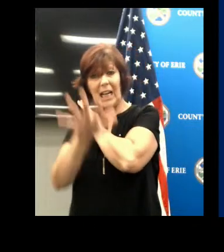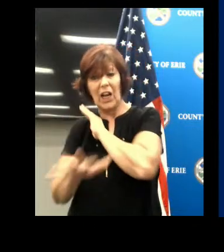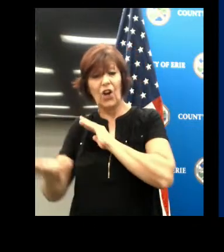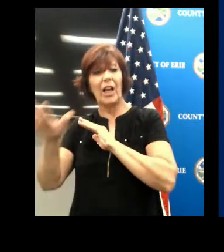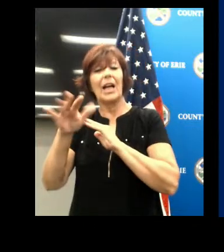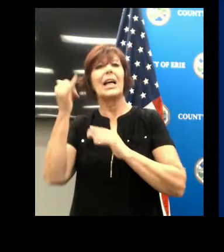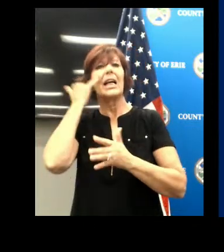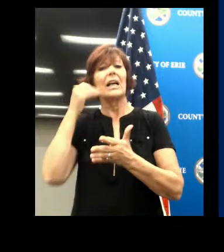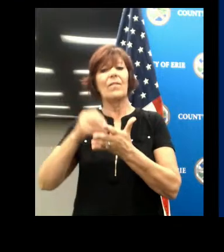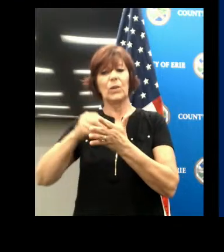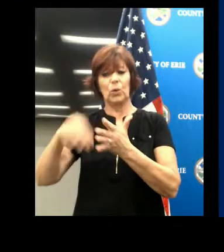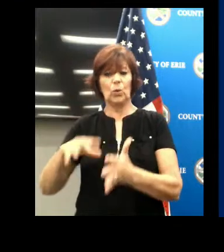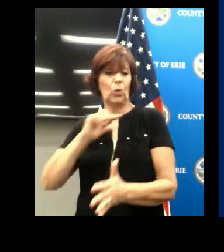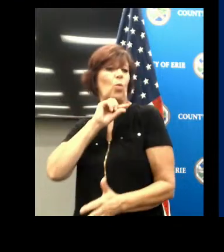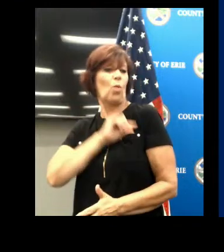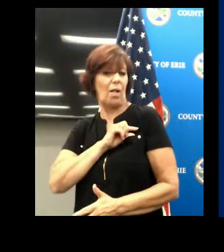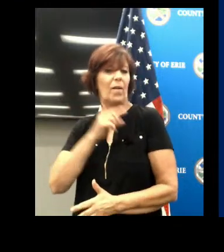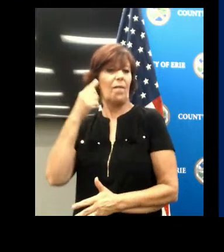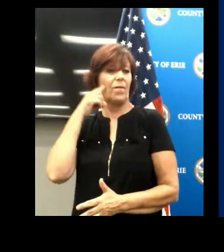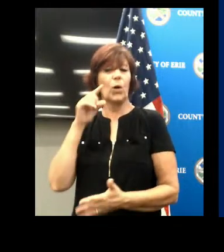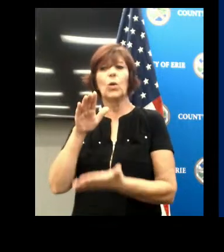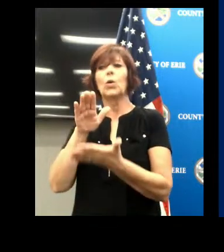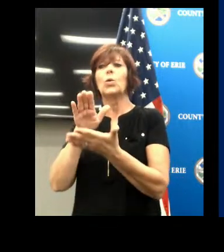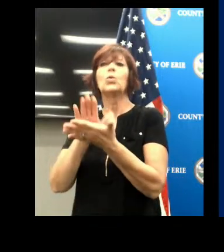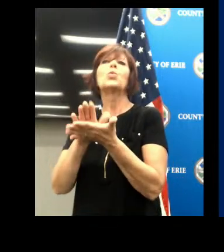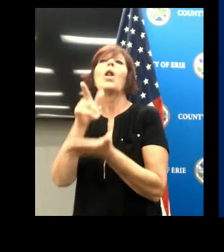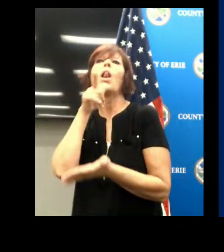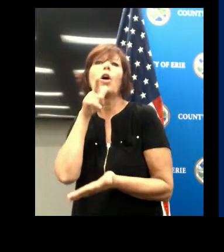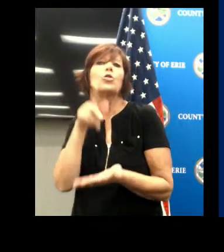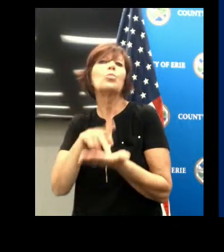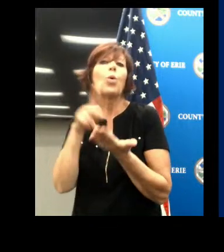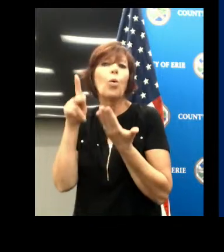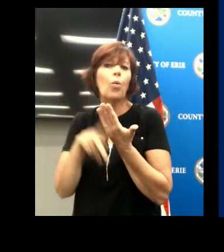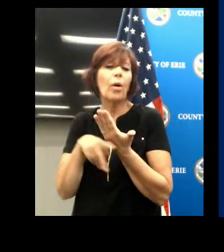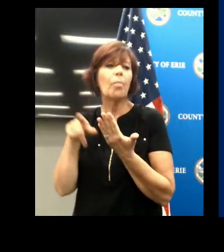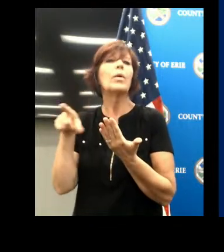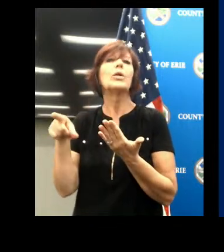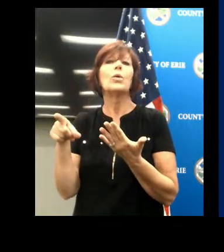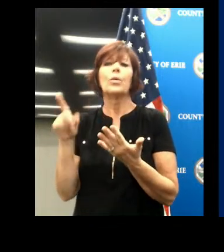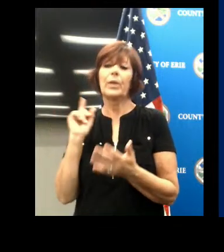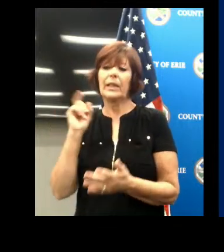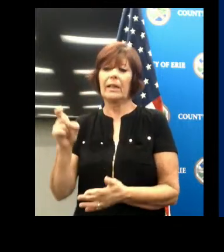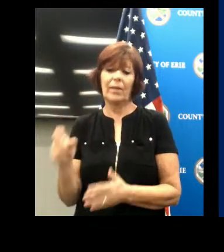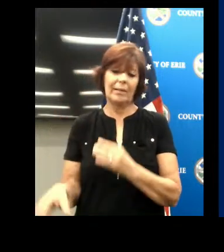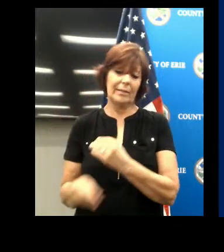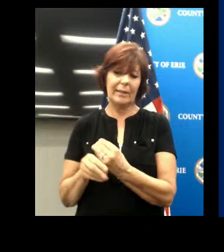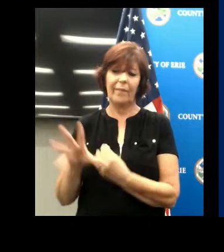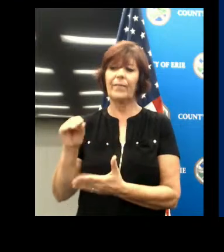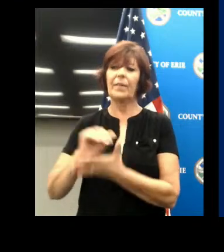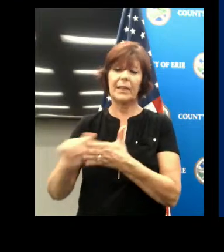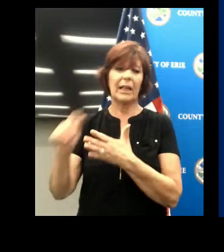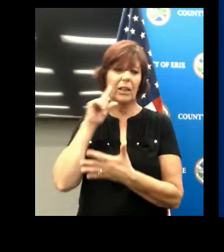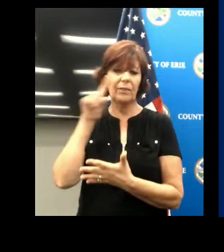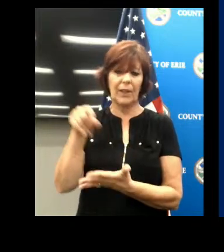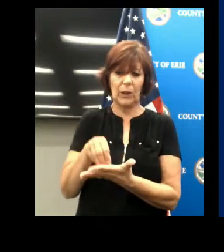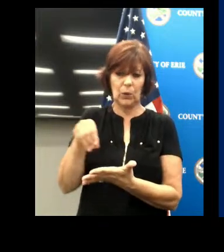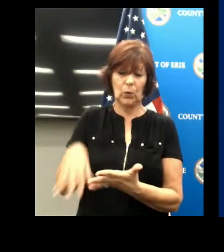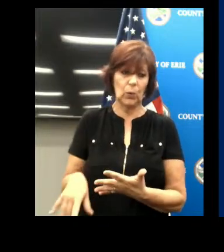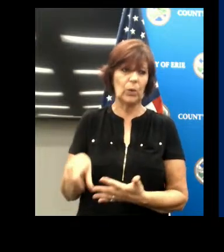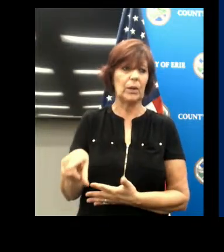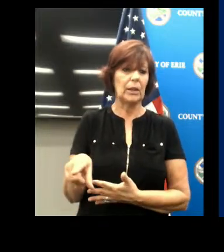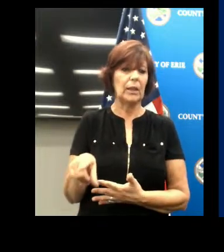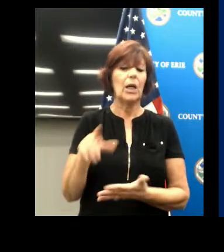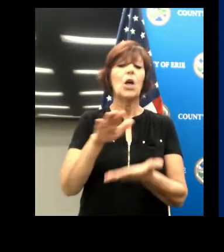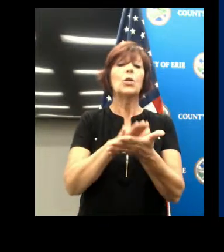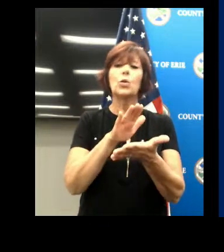if a student qualifies for the school lunch program, then you would get another $50 for that student. And the